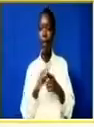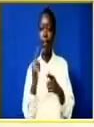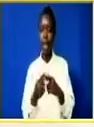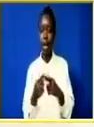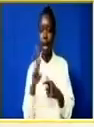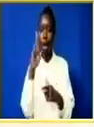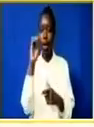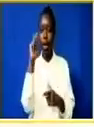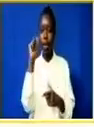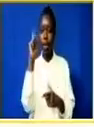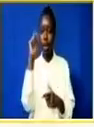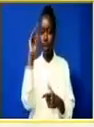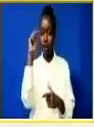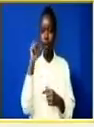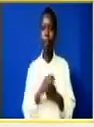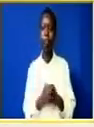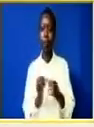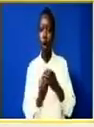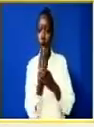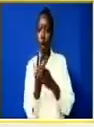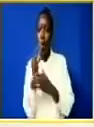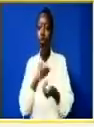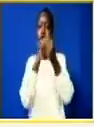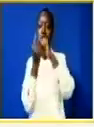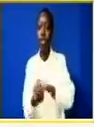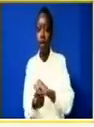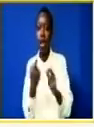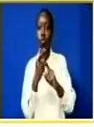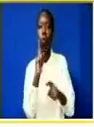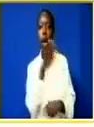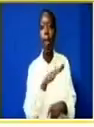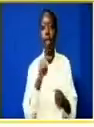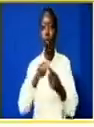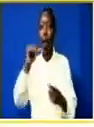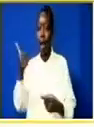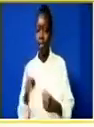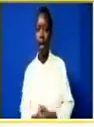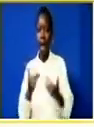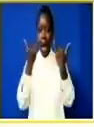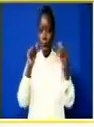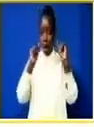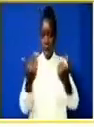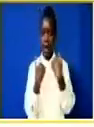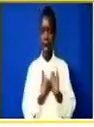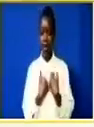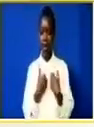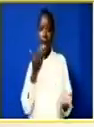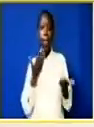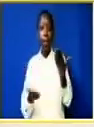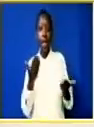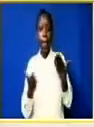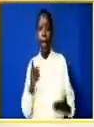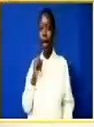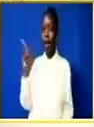to change. Okay. To move from one place to another. Okay. So you can have, mm-hmm. maybe on